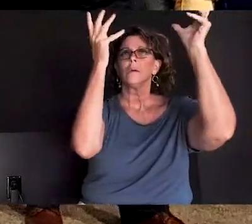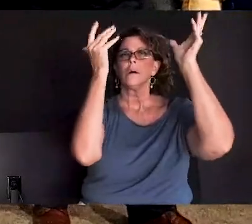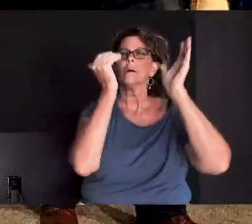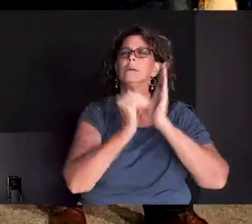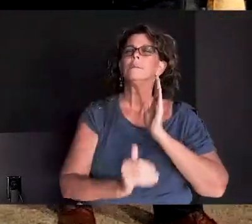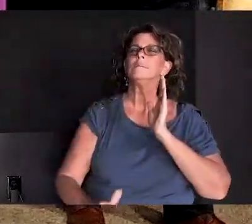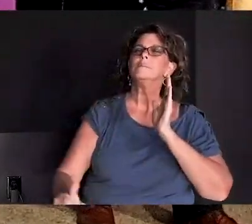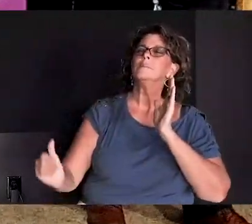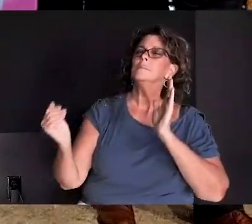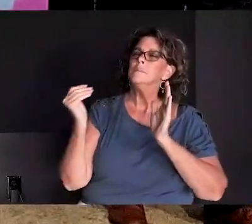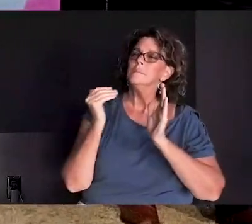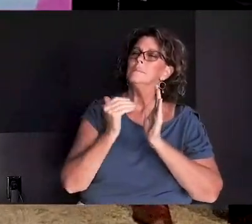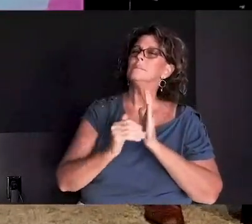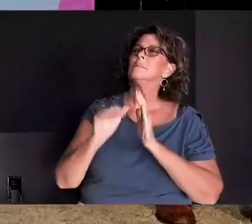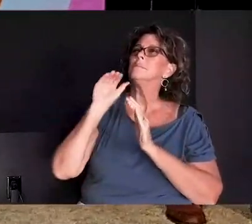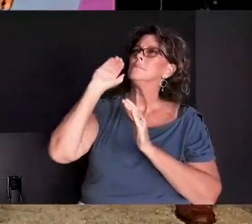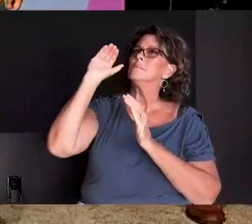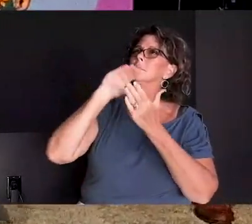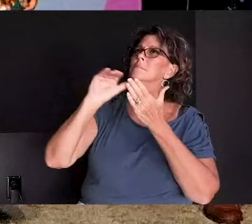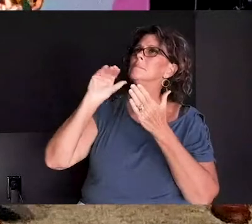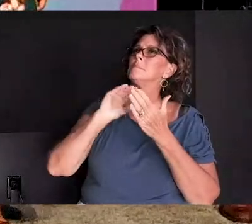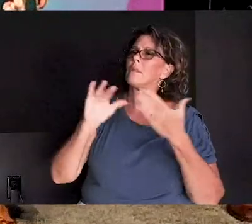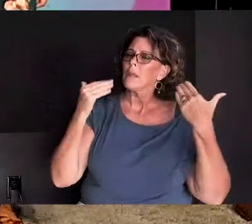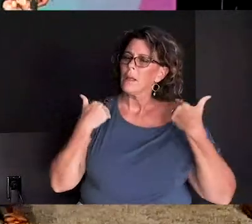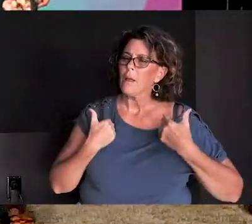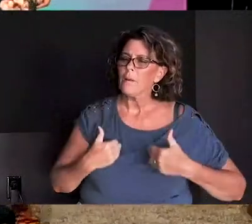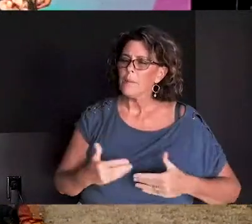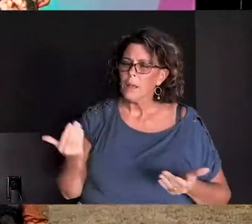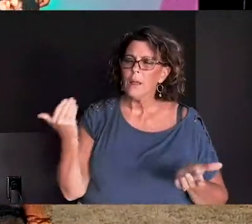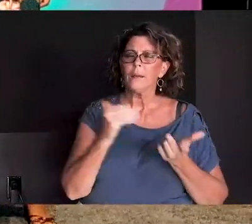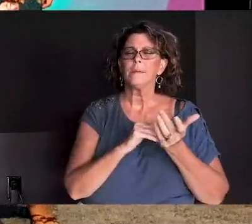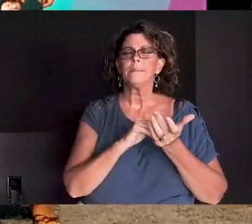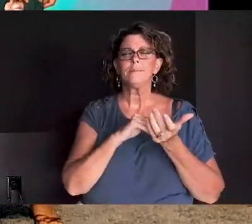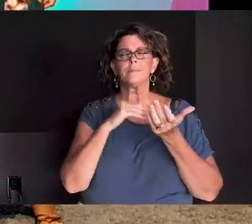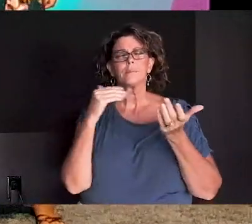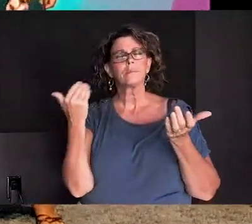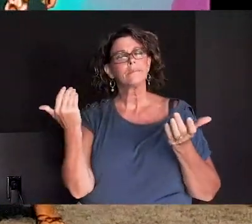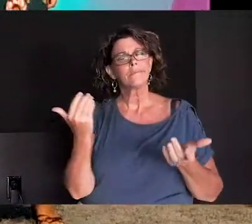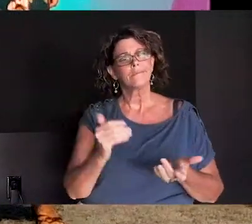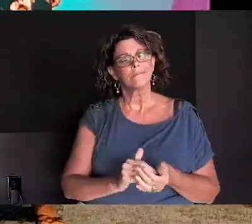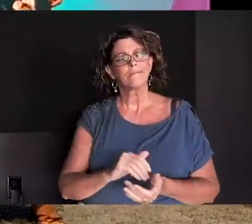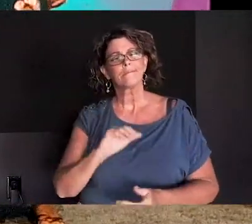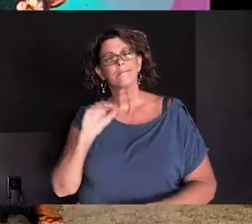and again and again and again.